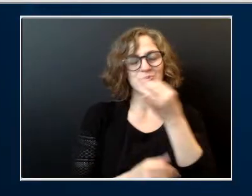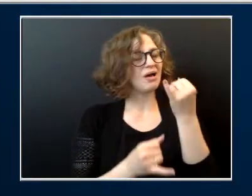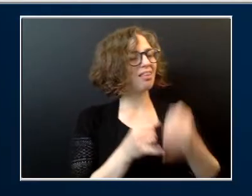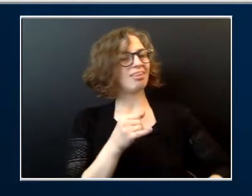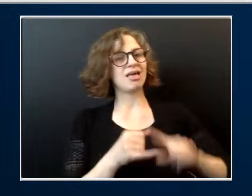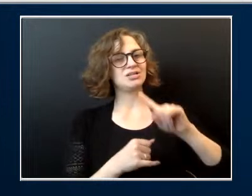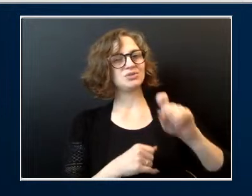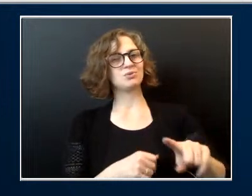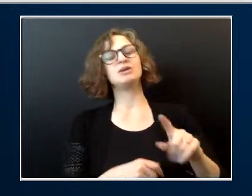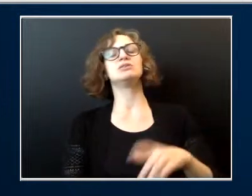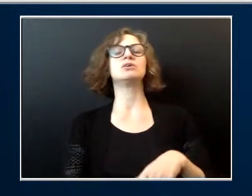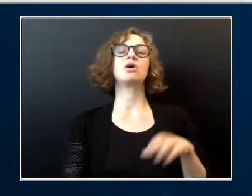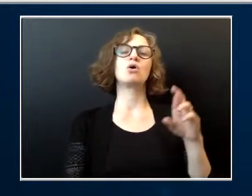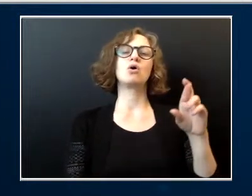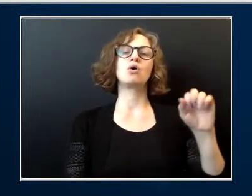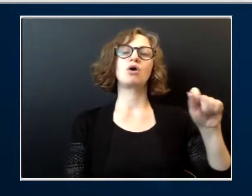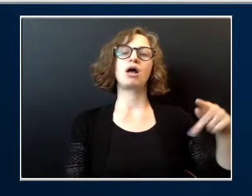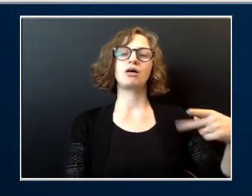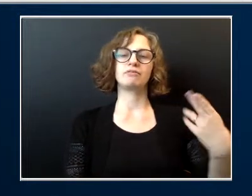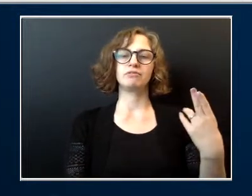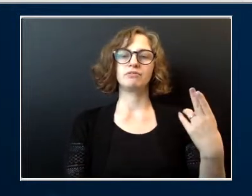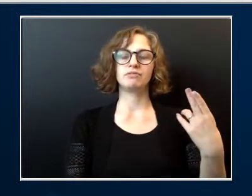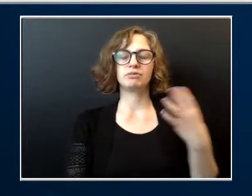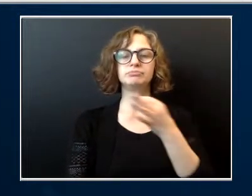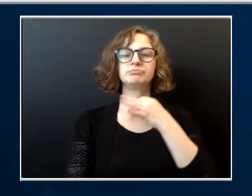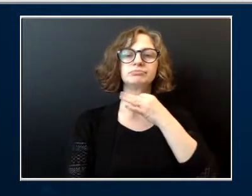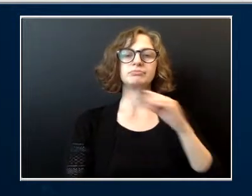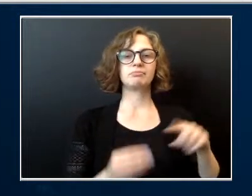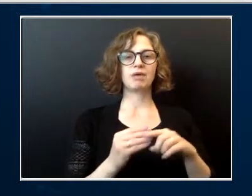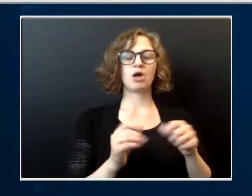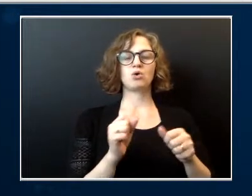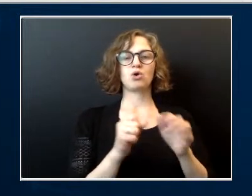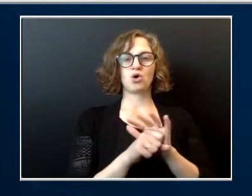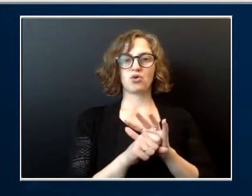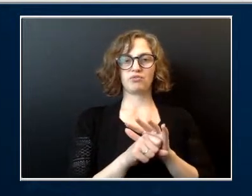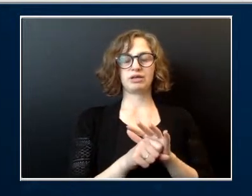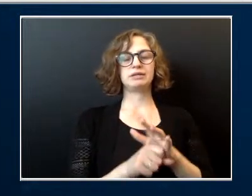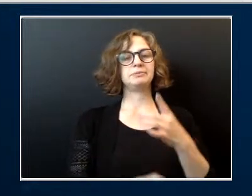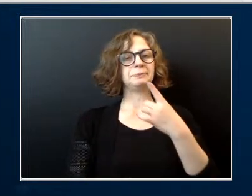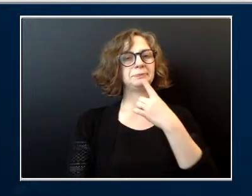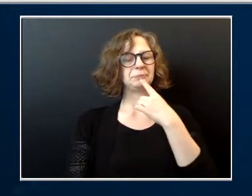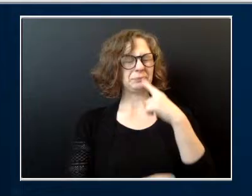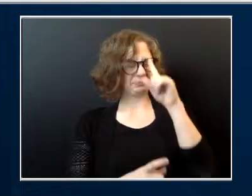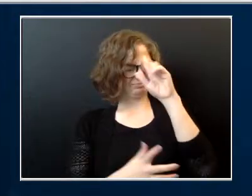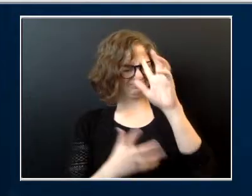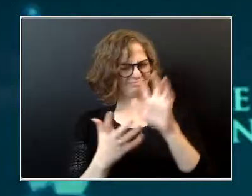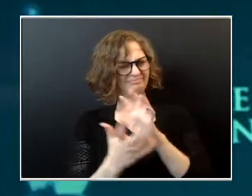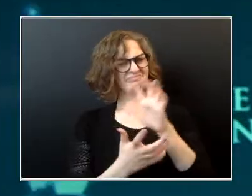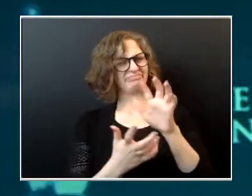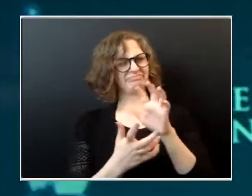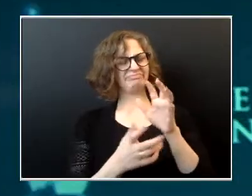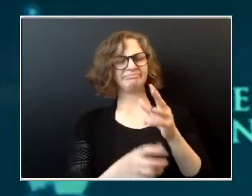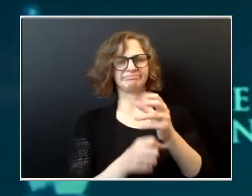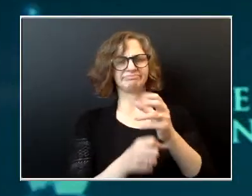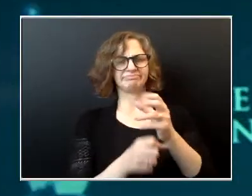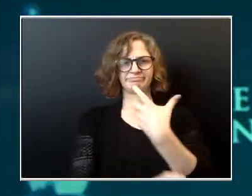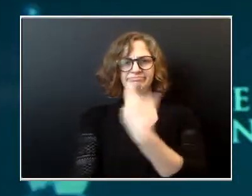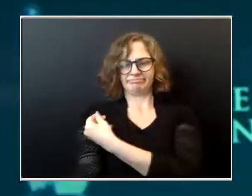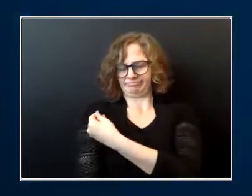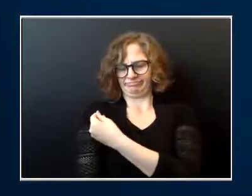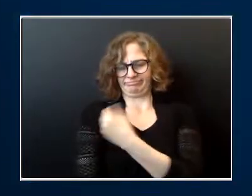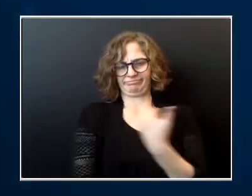Ralph has a question. This one's about COVID. Ralph writes, I'm confused. I received my COVID shot in September. I'm